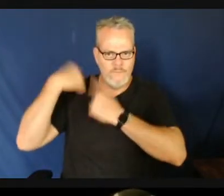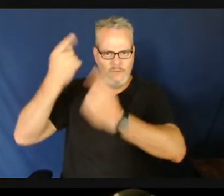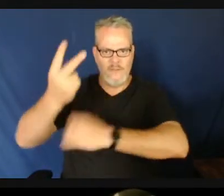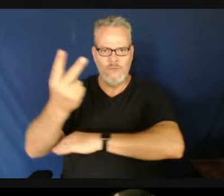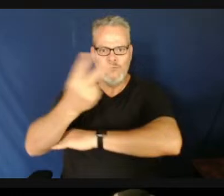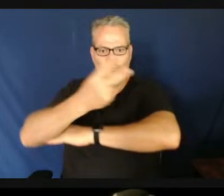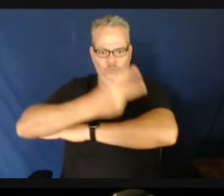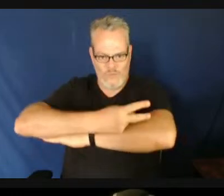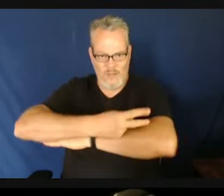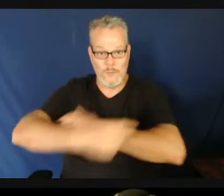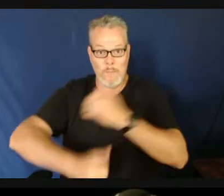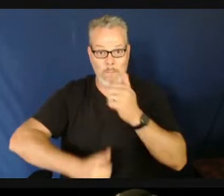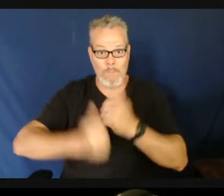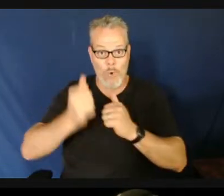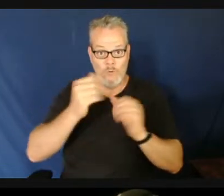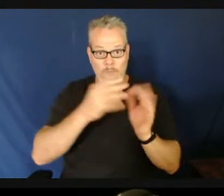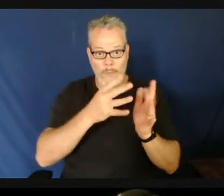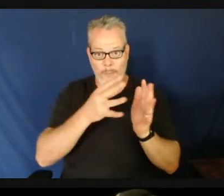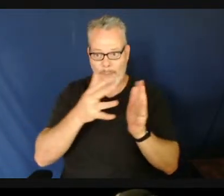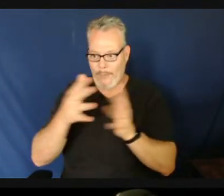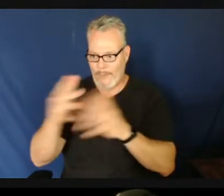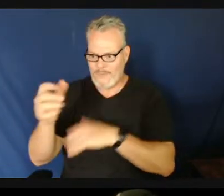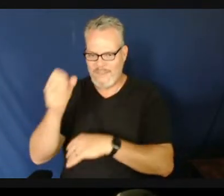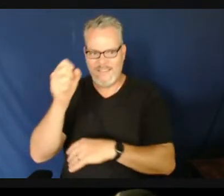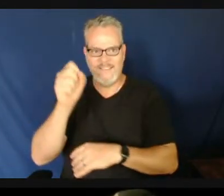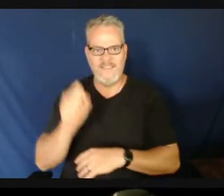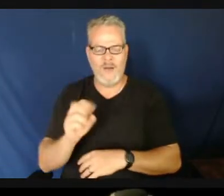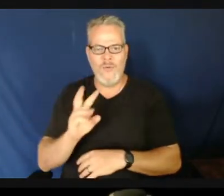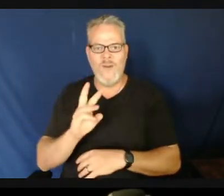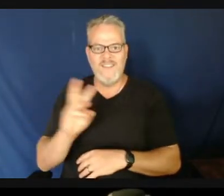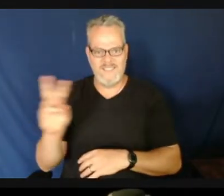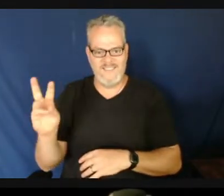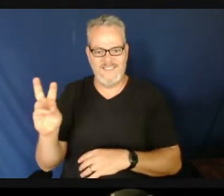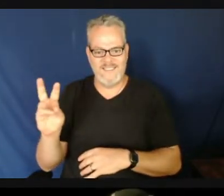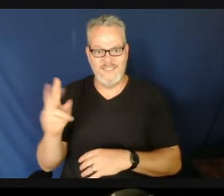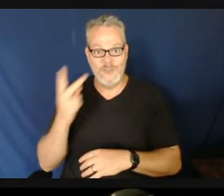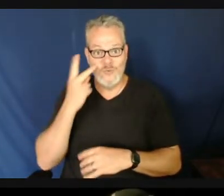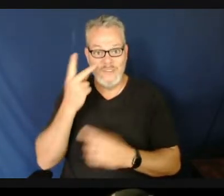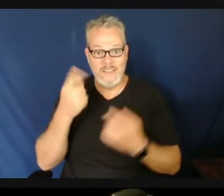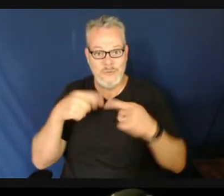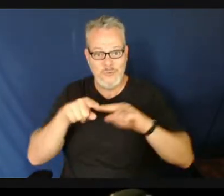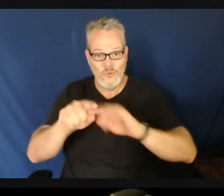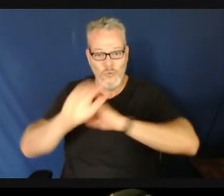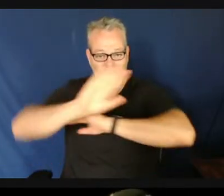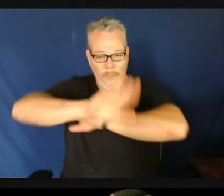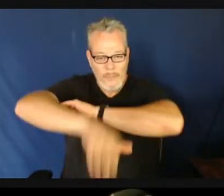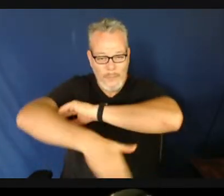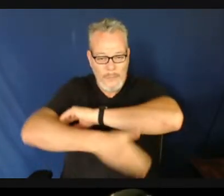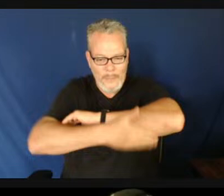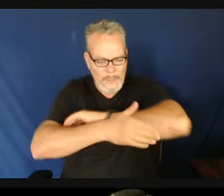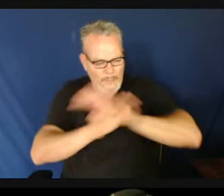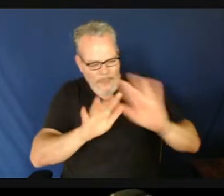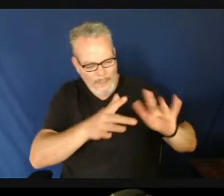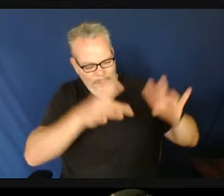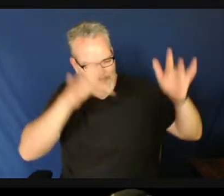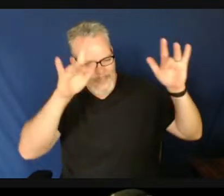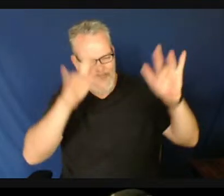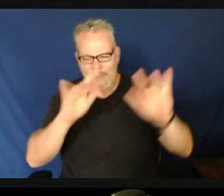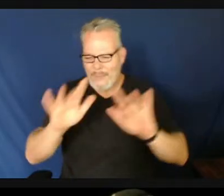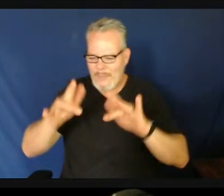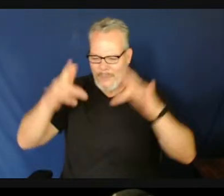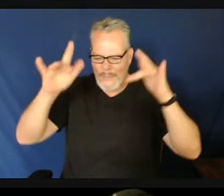blowing mostly to the southwest. But here over the night, as you see the flash of glow, you do see the plume bending this way or that way or something like